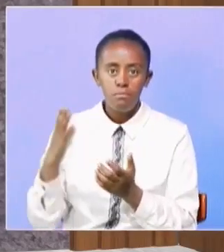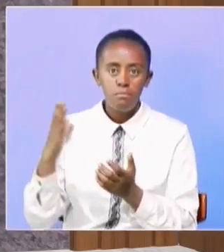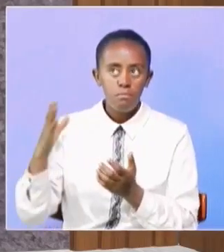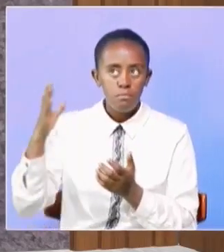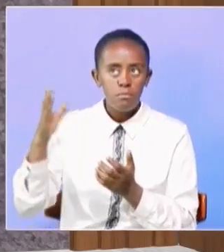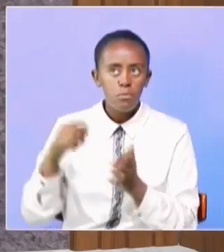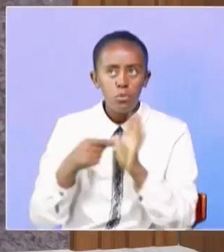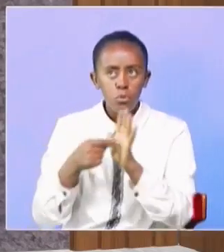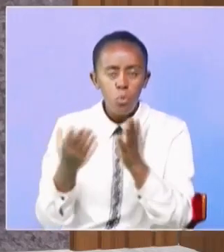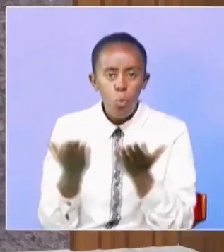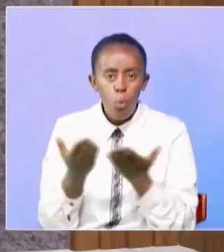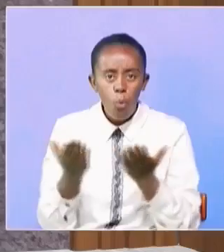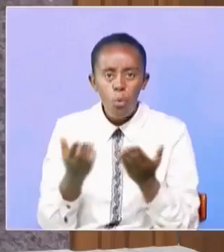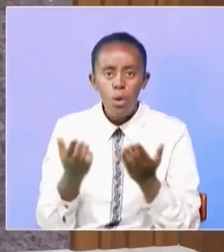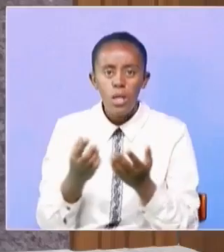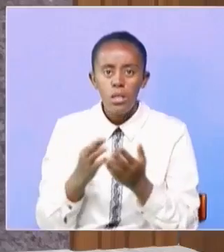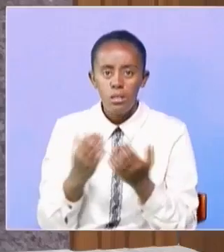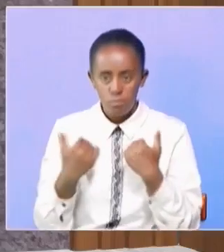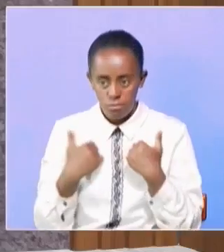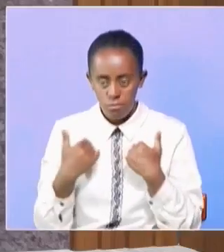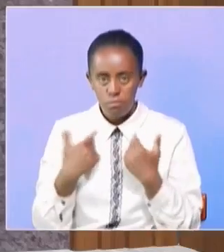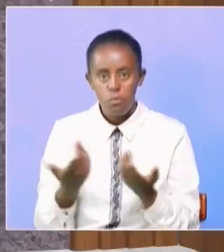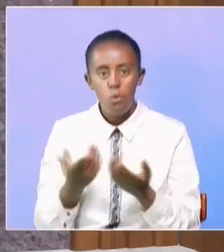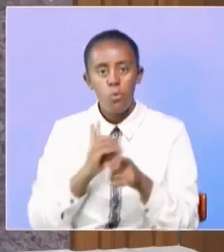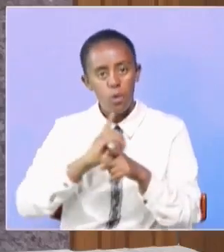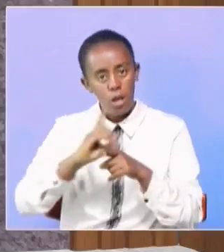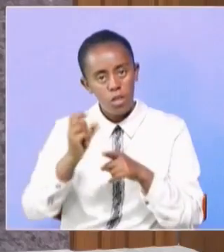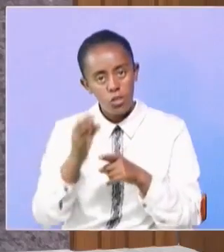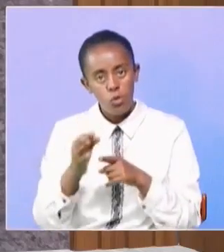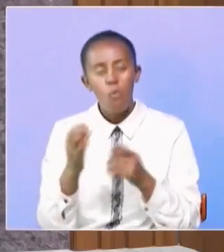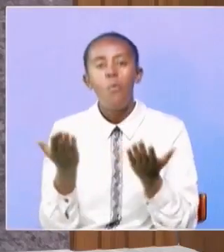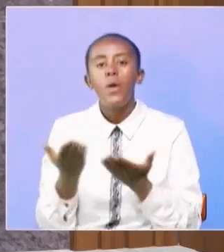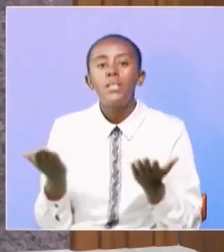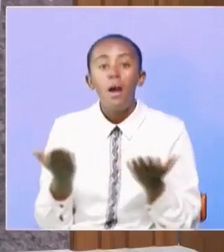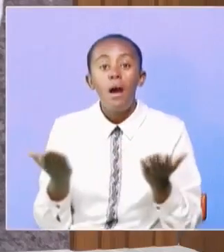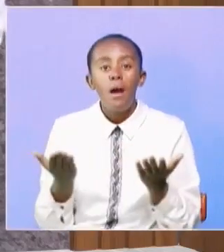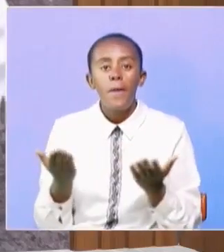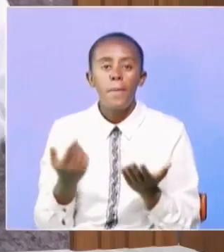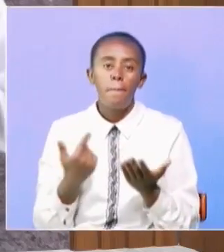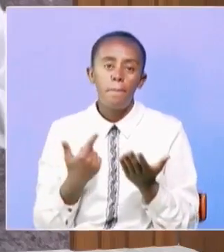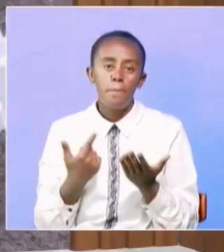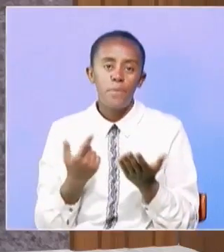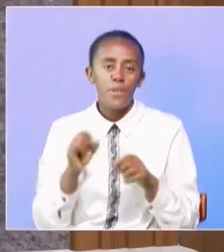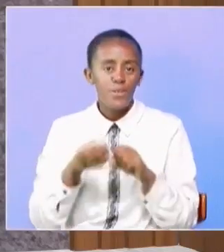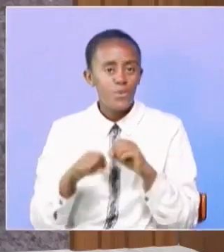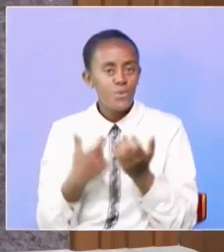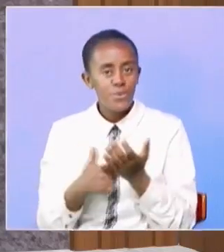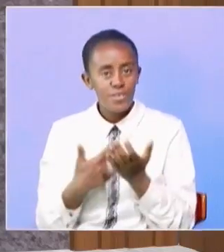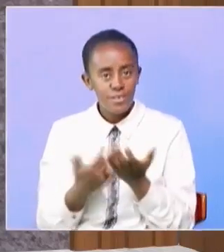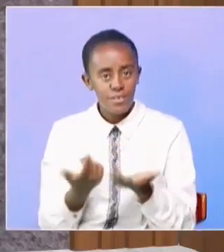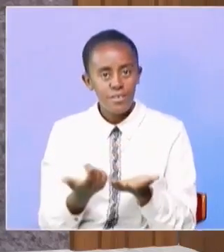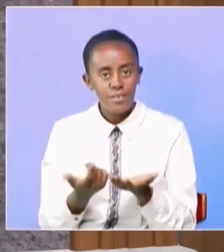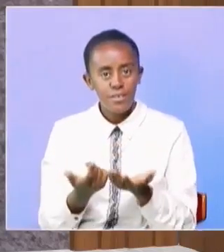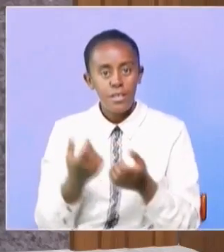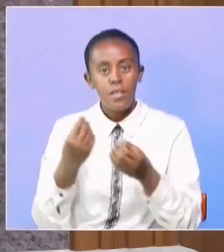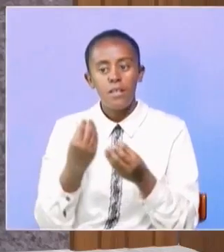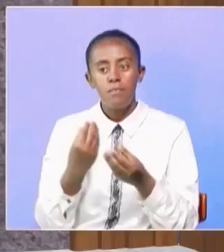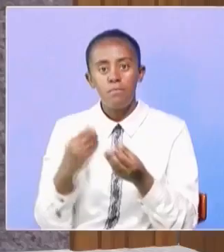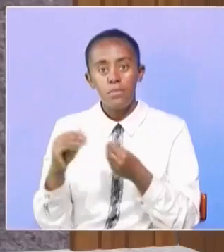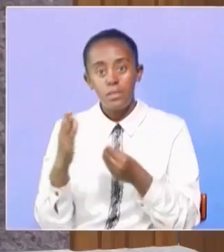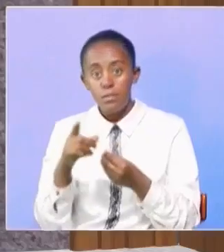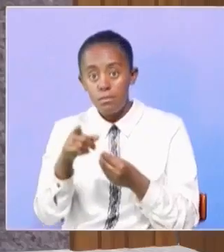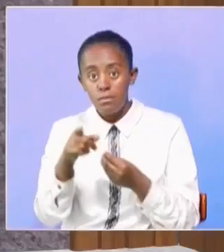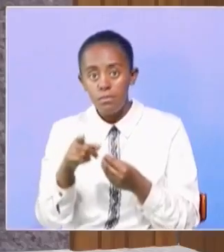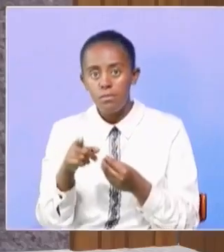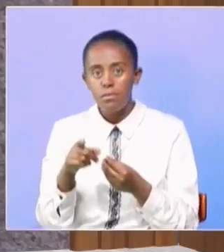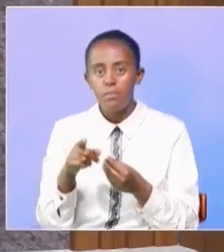show them where they are. So the direction of where they are. So in this case, the sailor checked